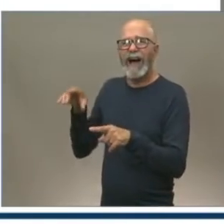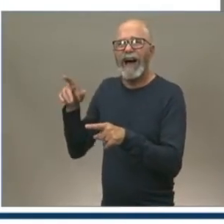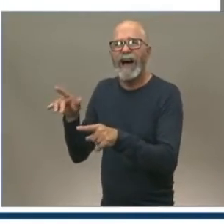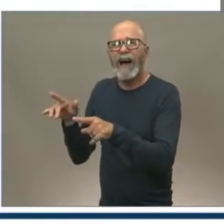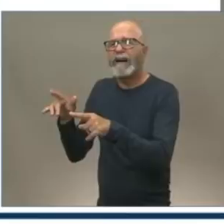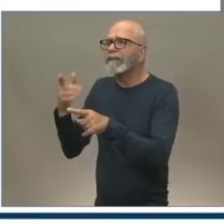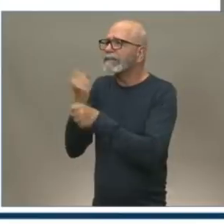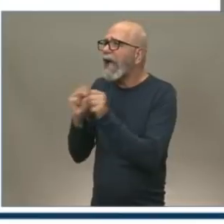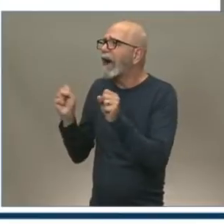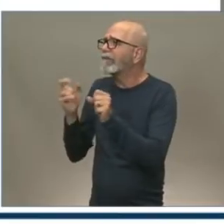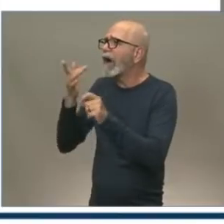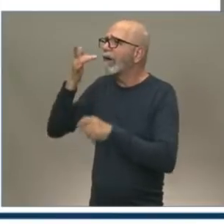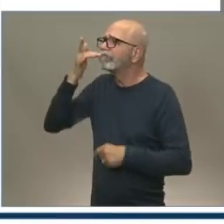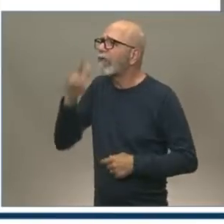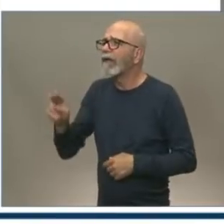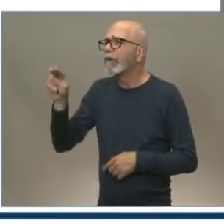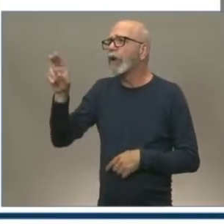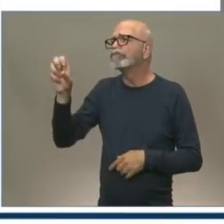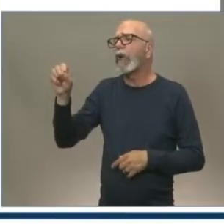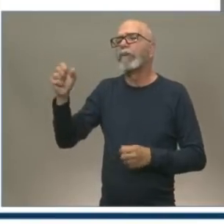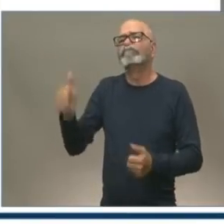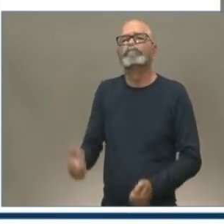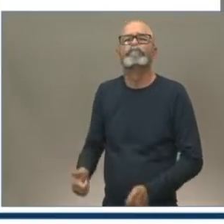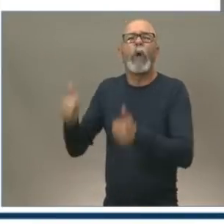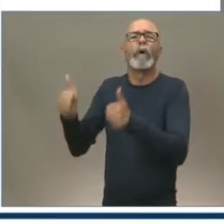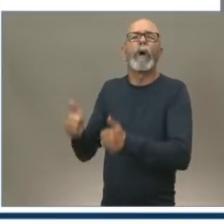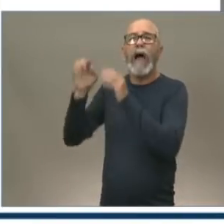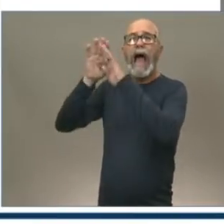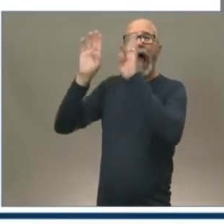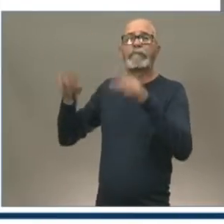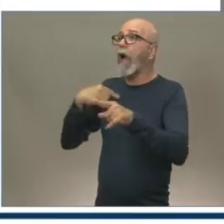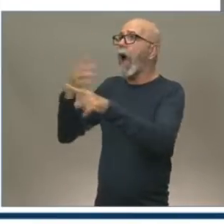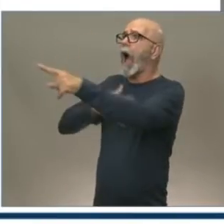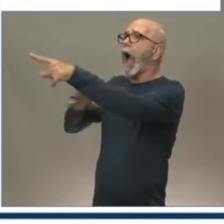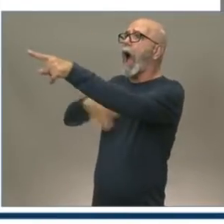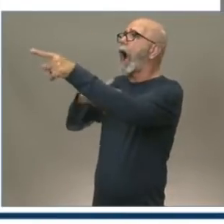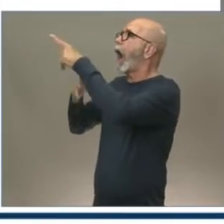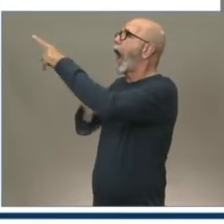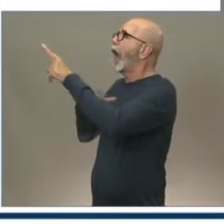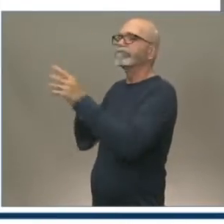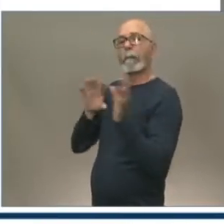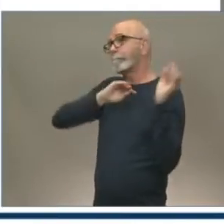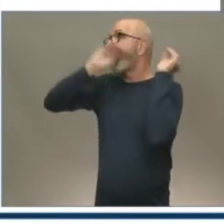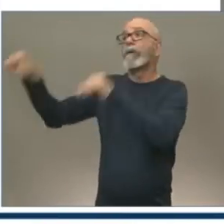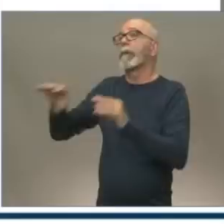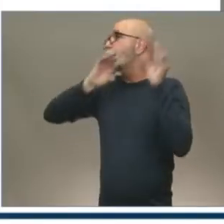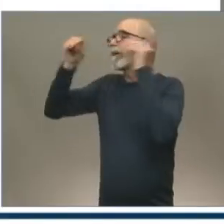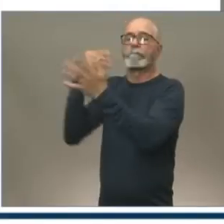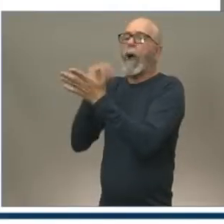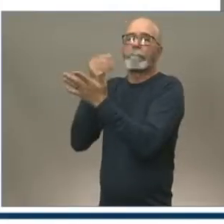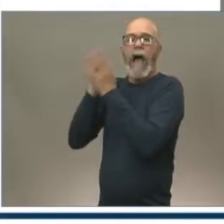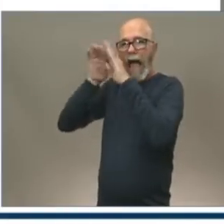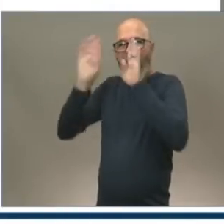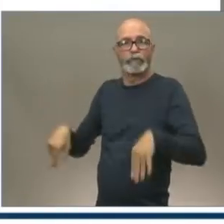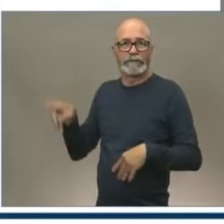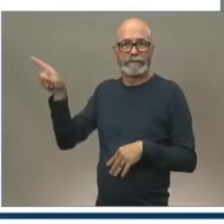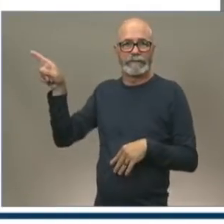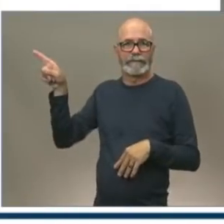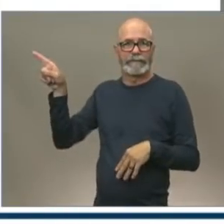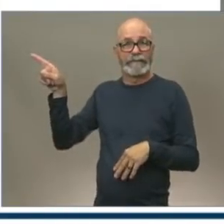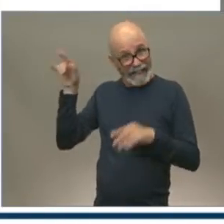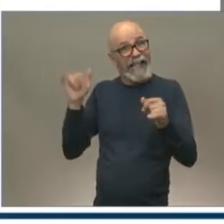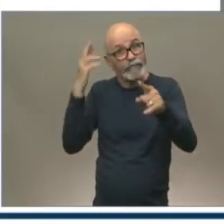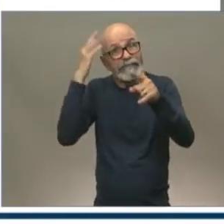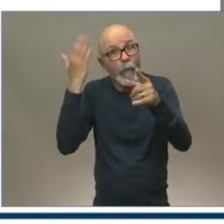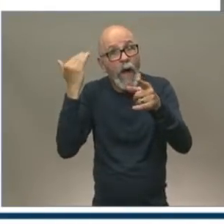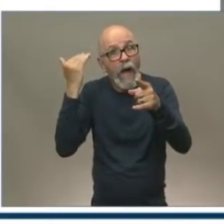our real estate industry is benefiting from that, people going to move here to live. But I'm not going to speculate on why people